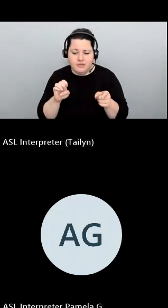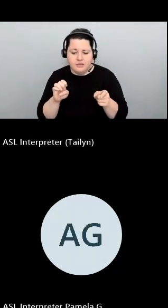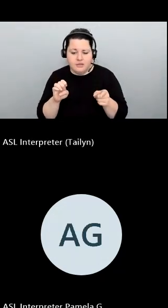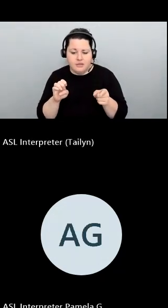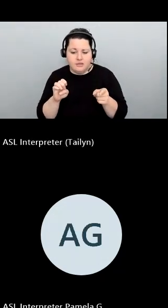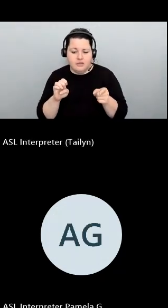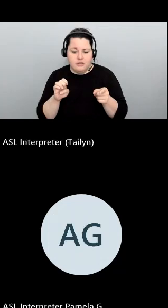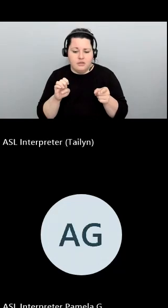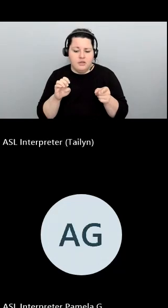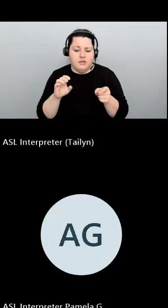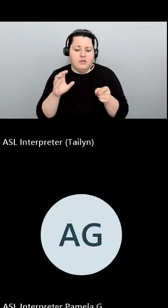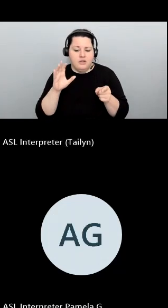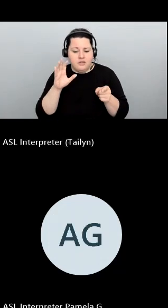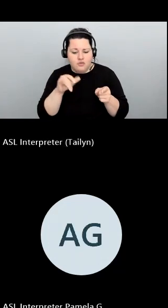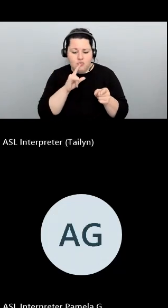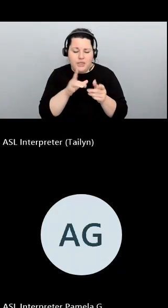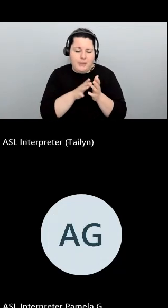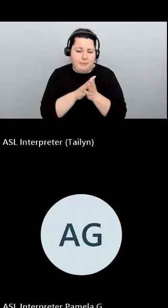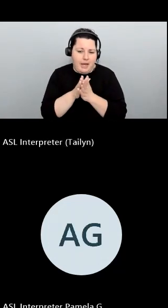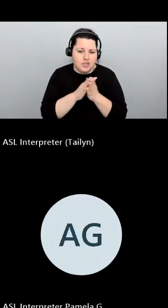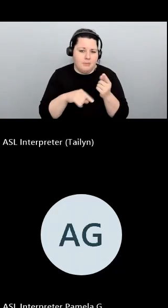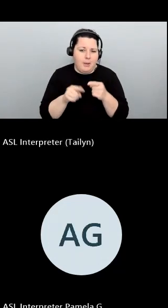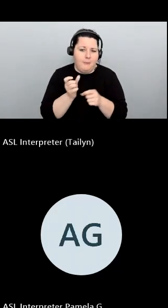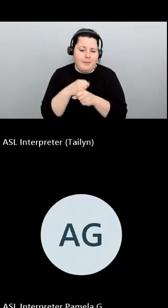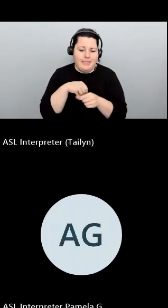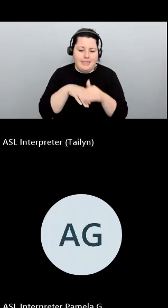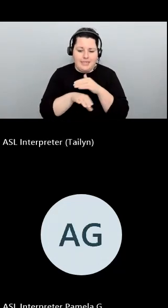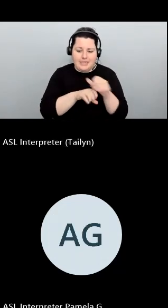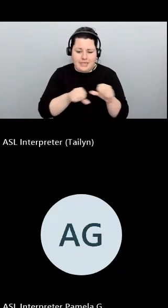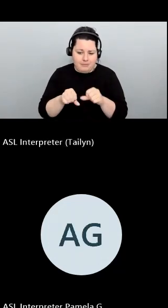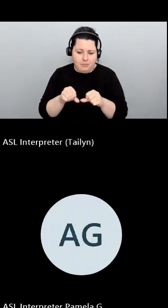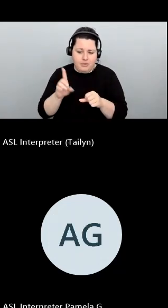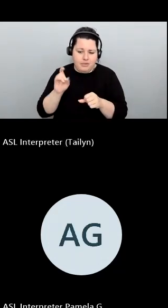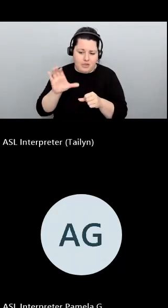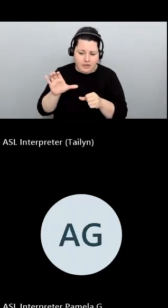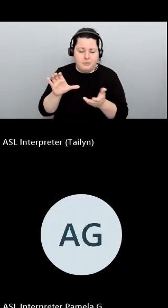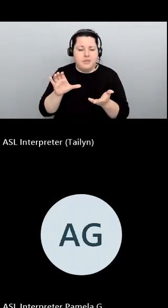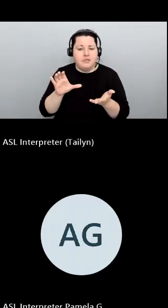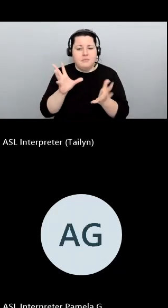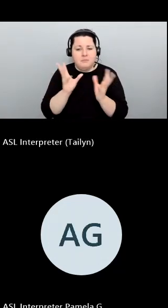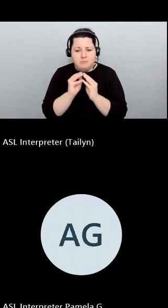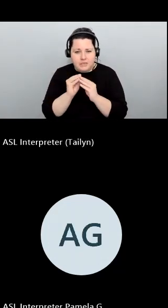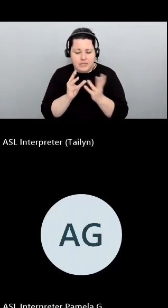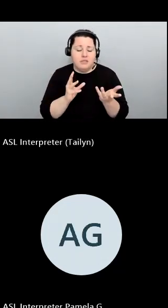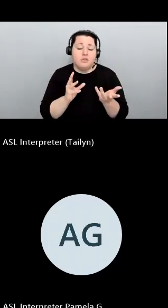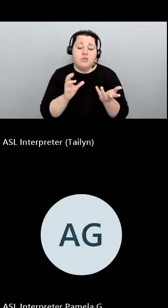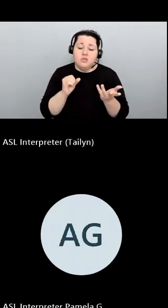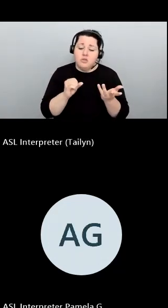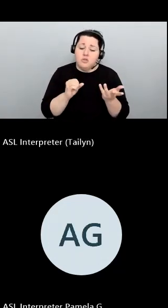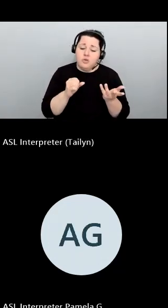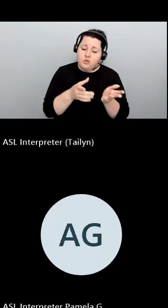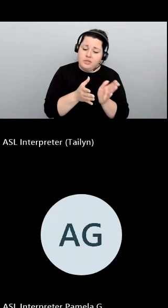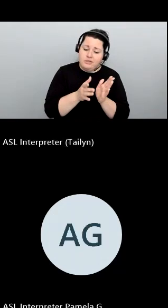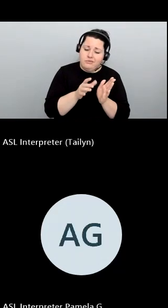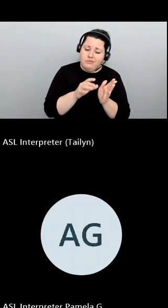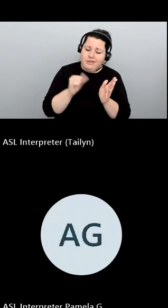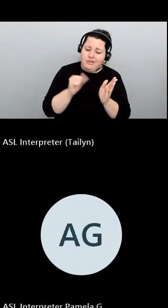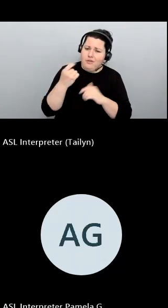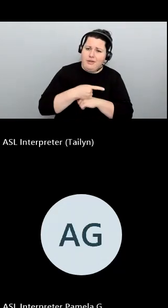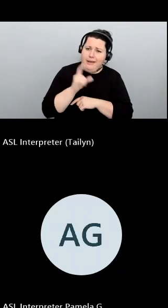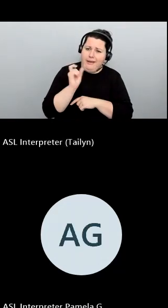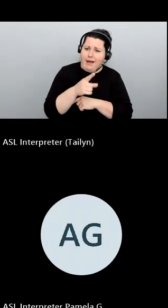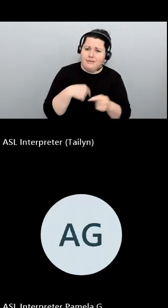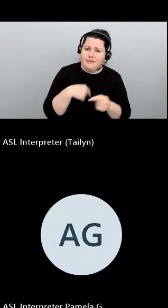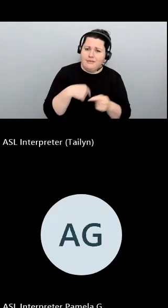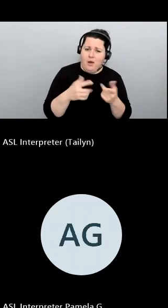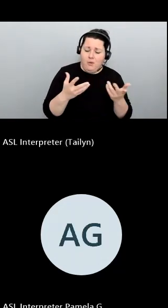very passionate about making accessible documents in meetings. And so she was asking just the other day about like